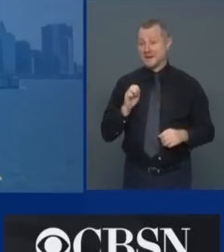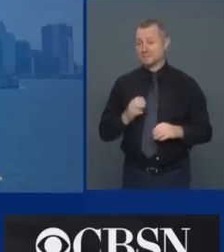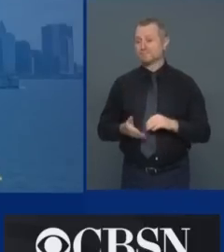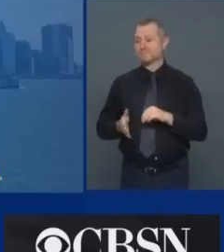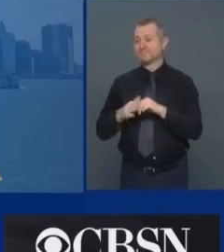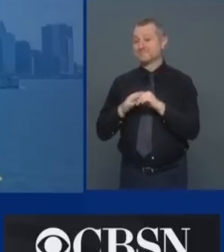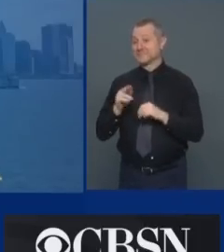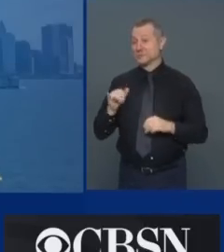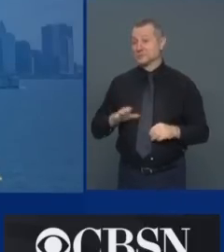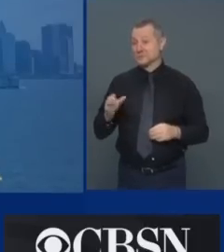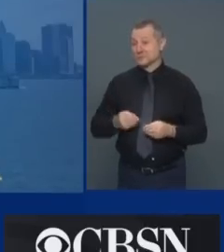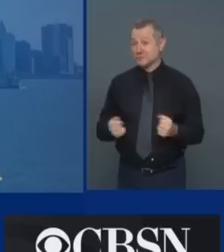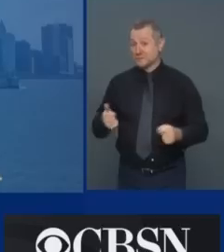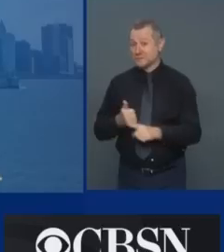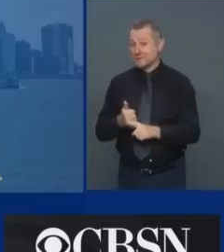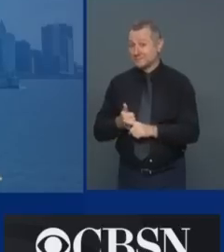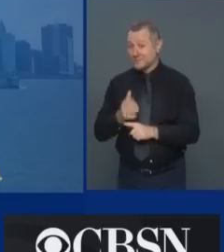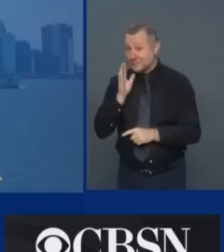own.